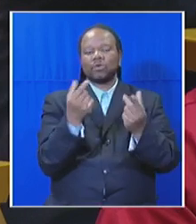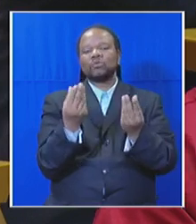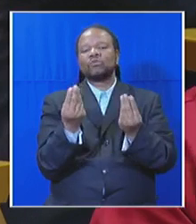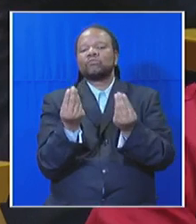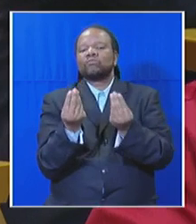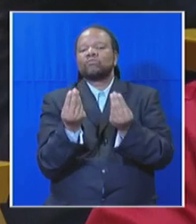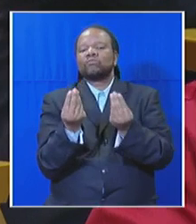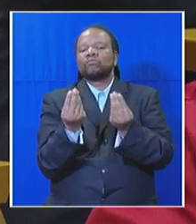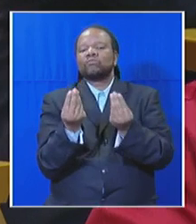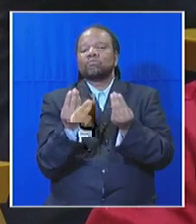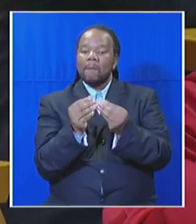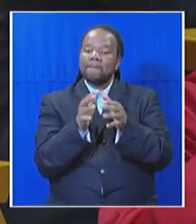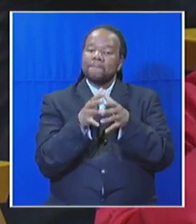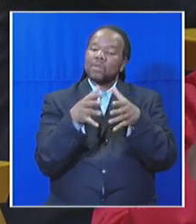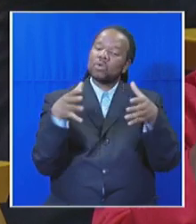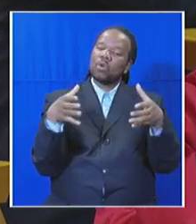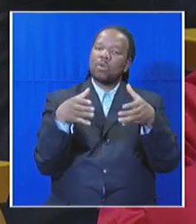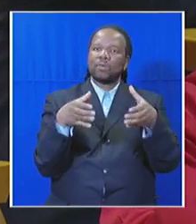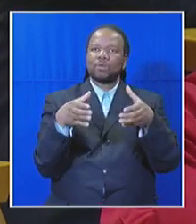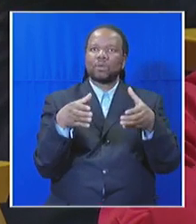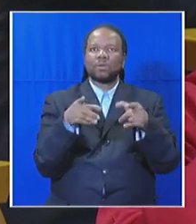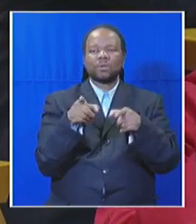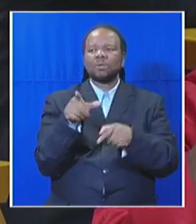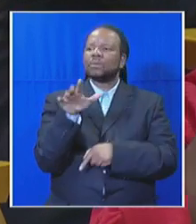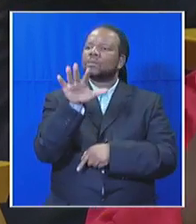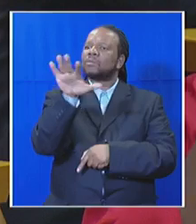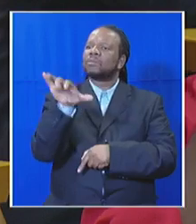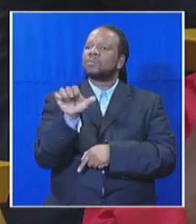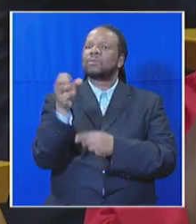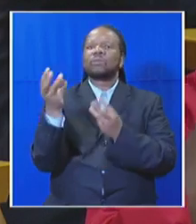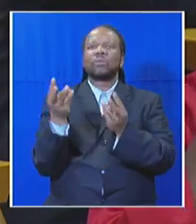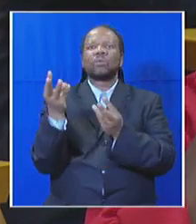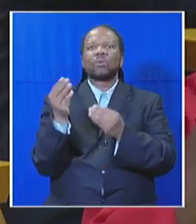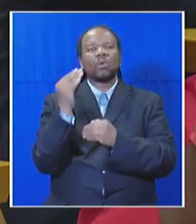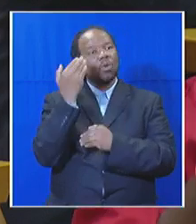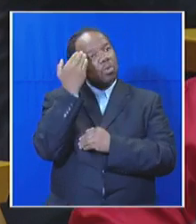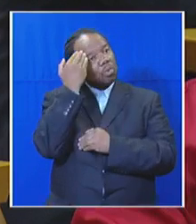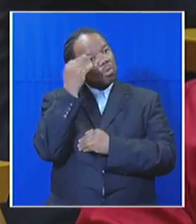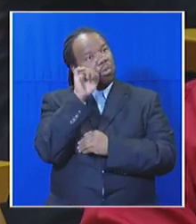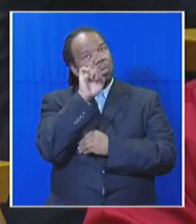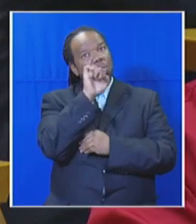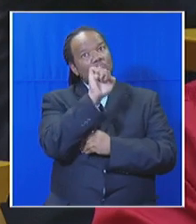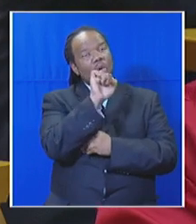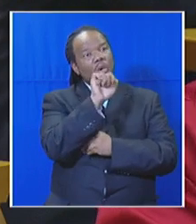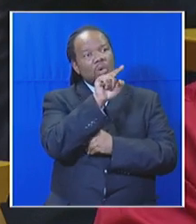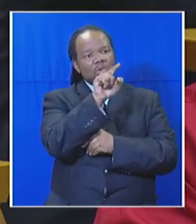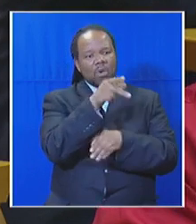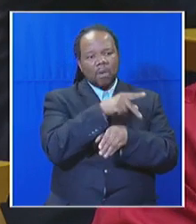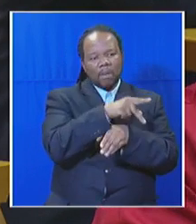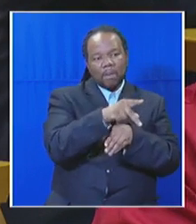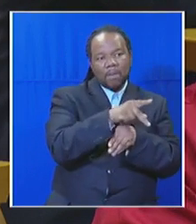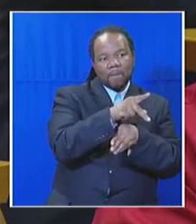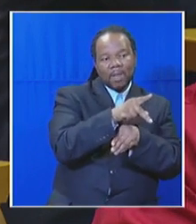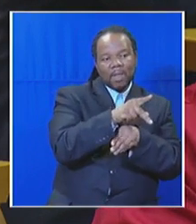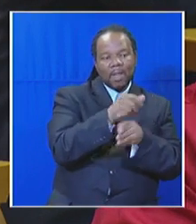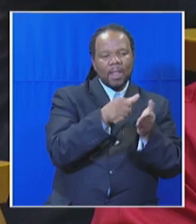big committees. We're saying that South Africans know you have all colluded to put this question as number 6 so